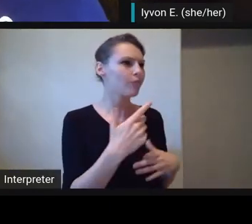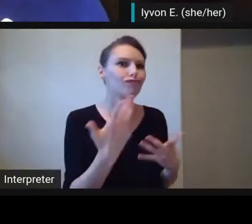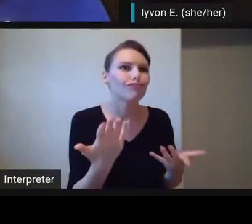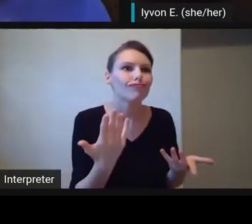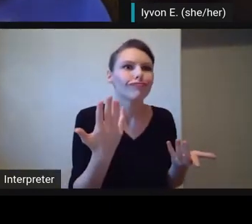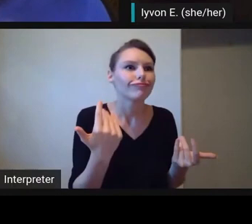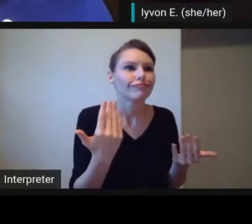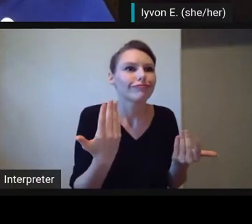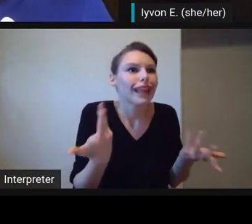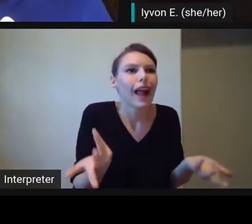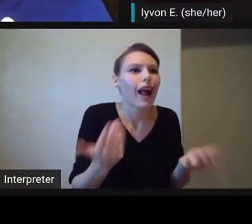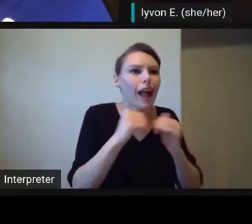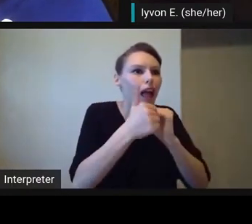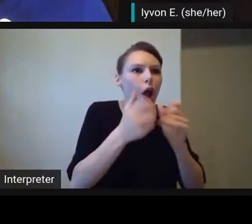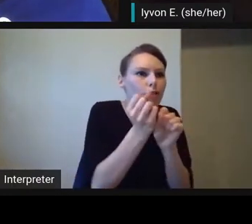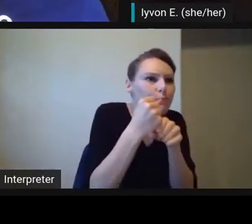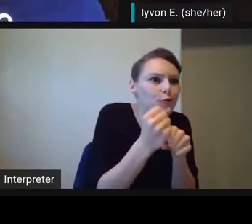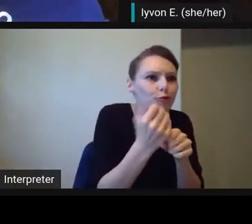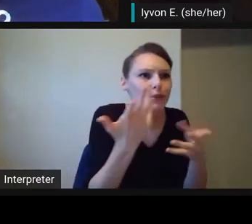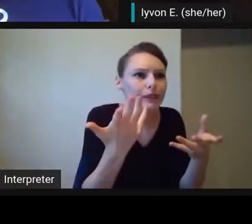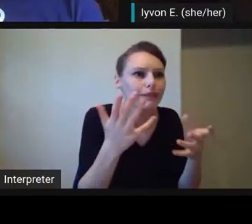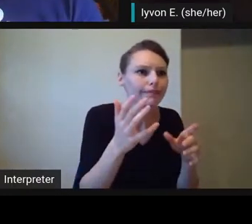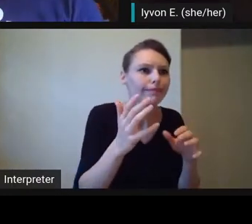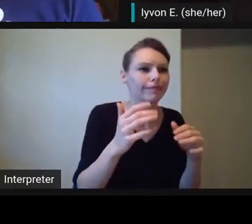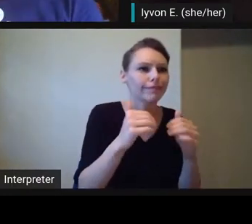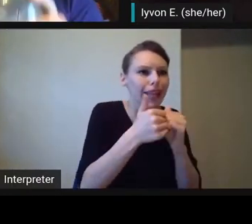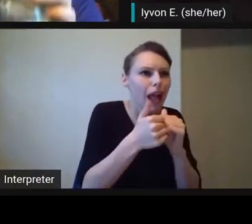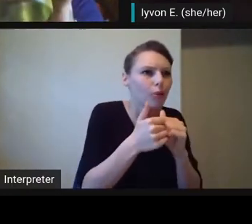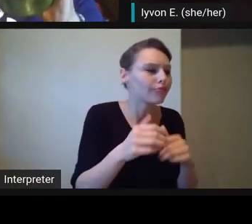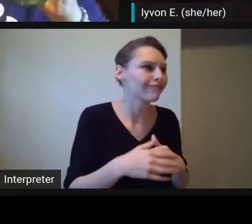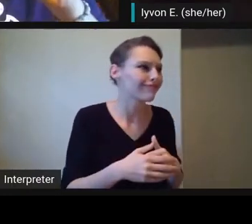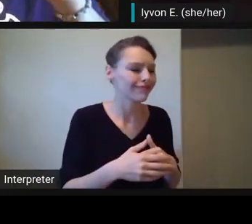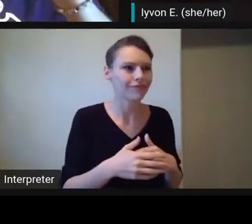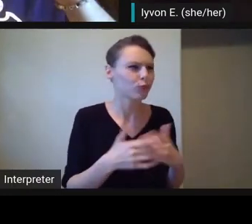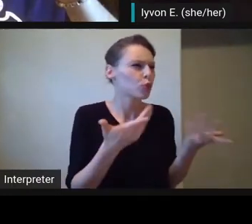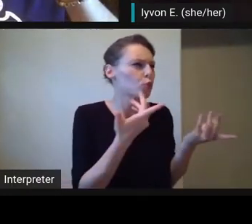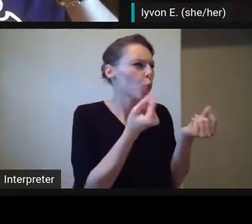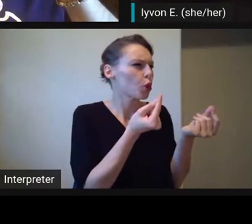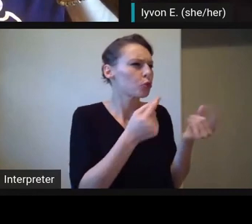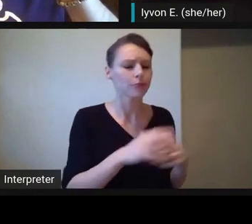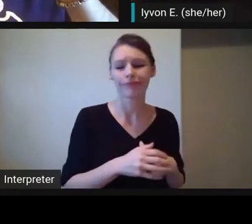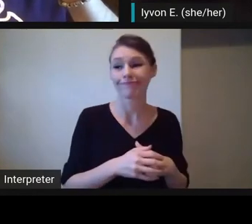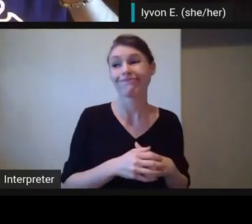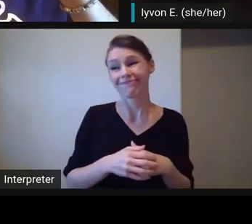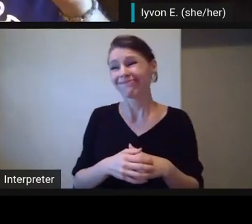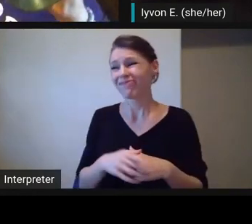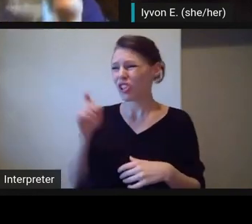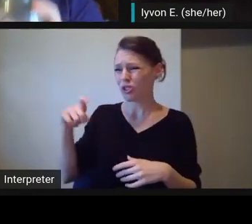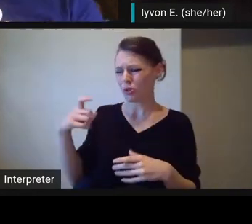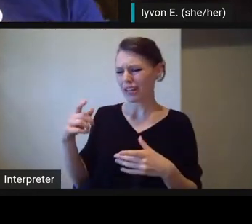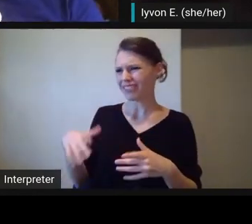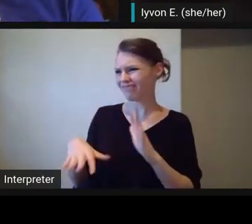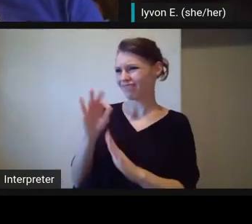go-to things. Yeah, I would say that you need to find your people. You just need to find, you